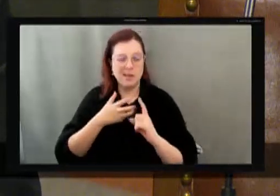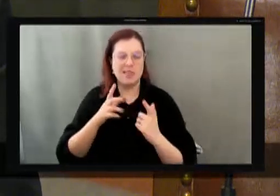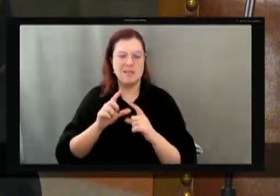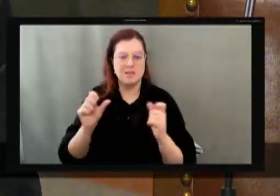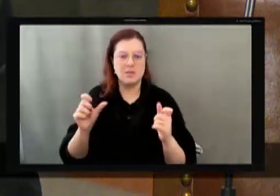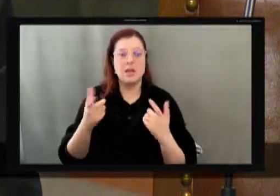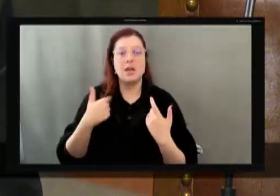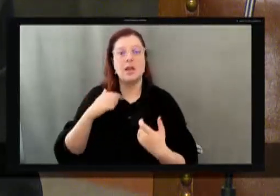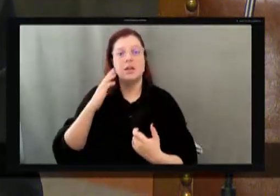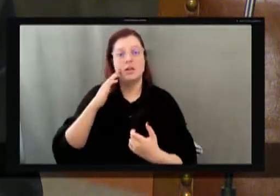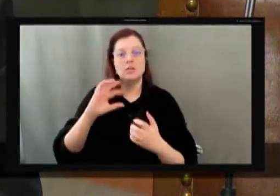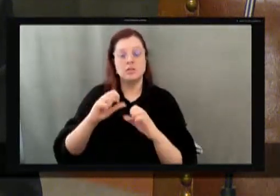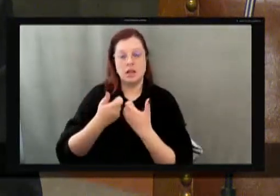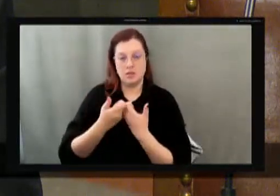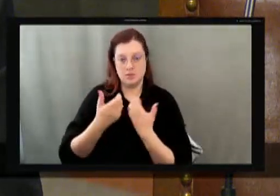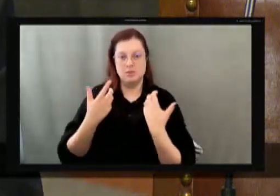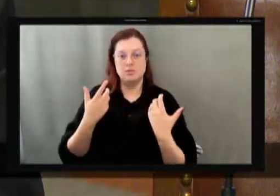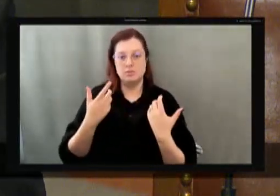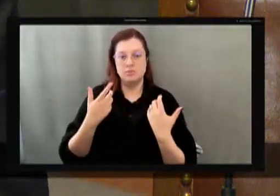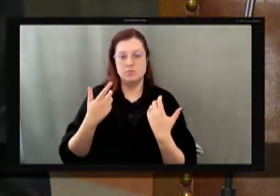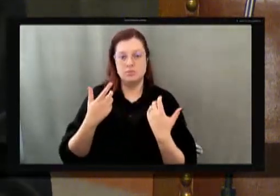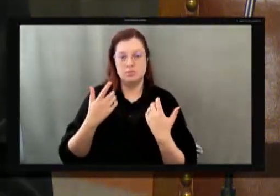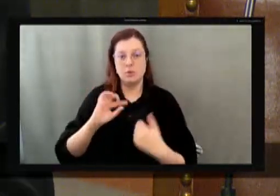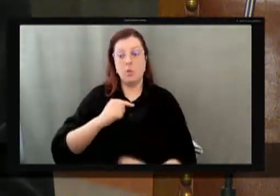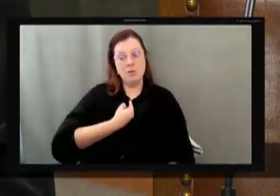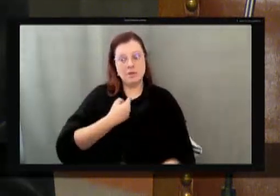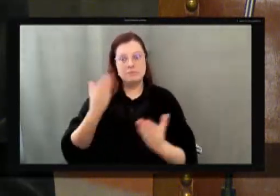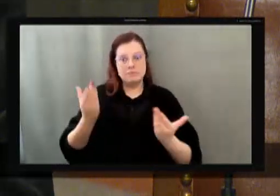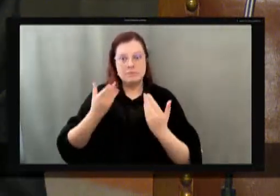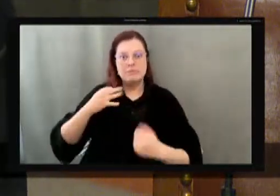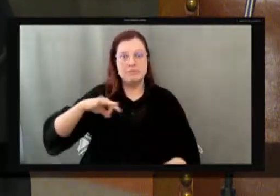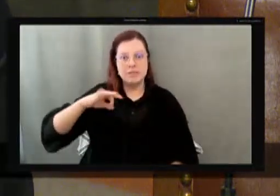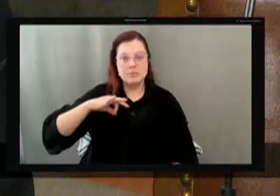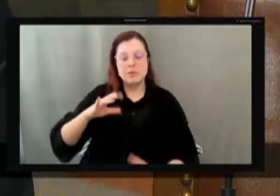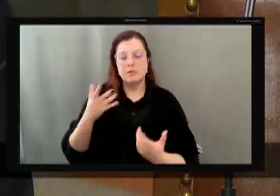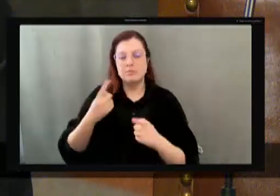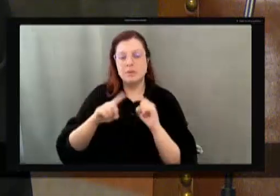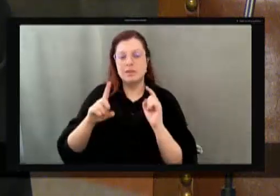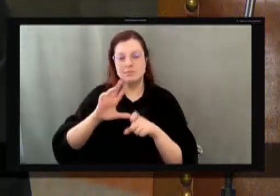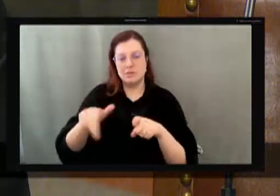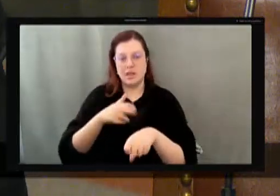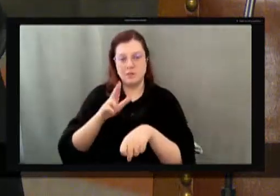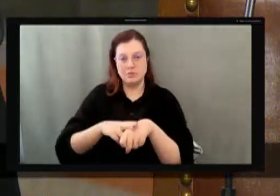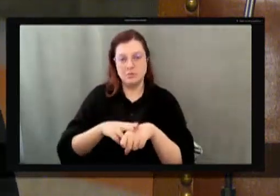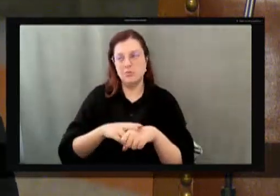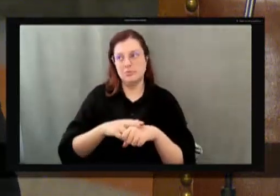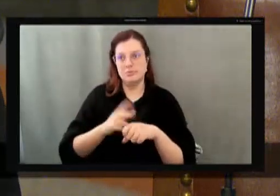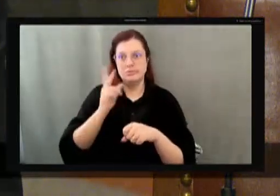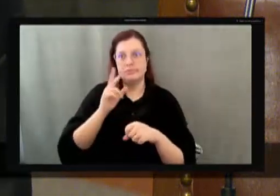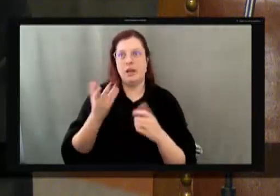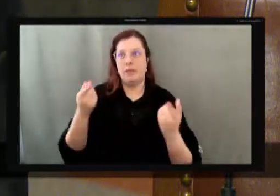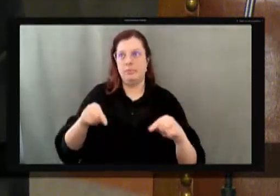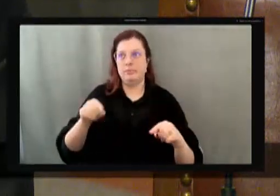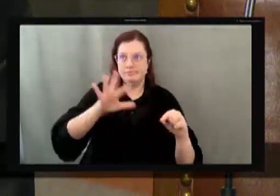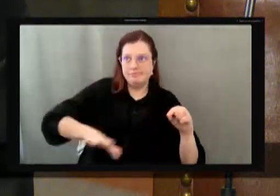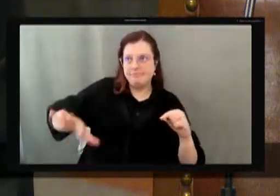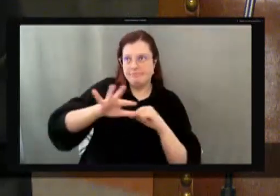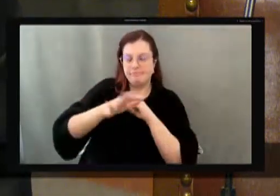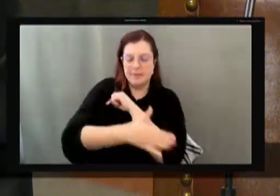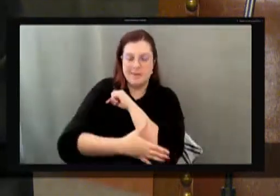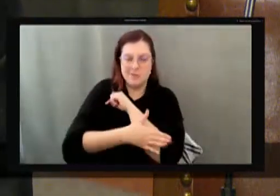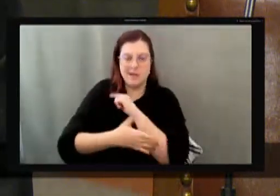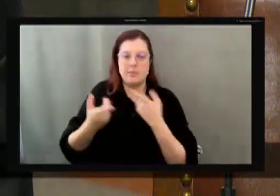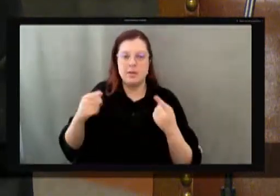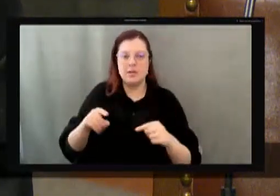challenge, you know, that we face solely, you know, here in Pittsburgh, as part of a national trend that we see, you know, around the country. You mentioned